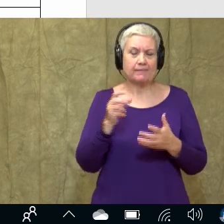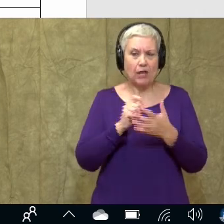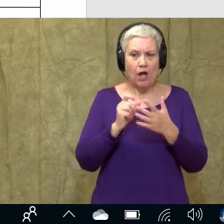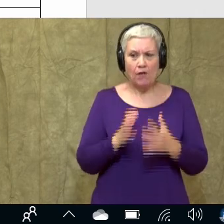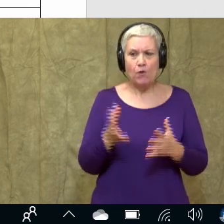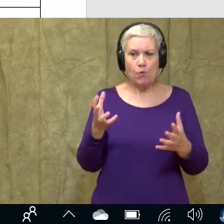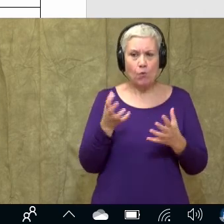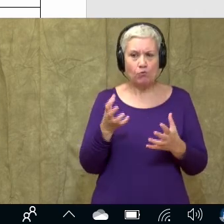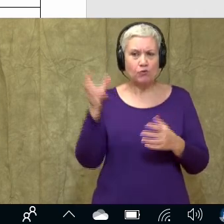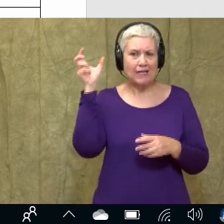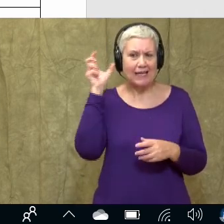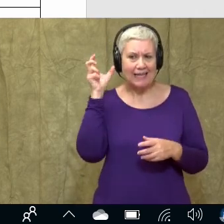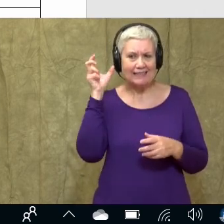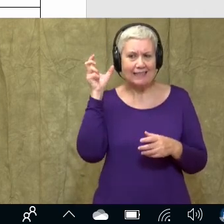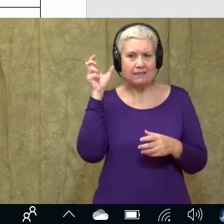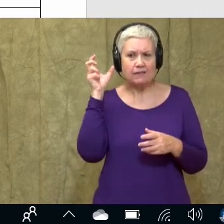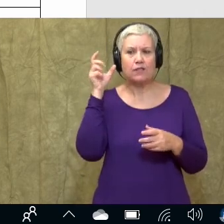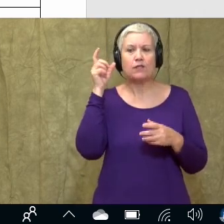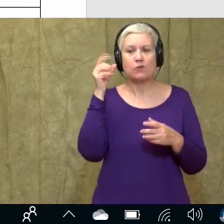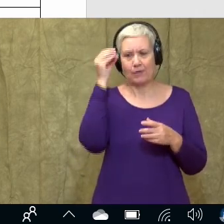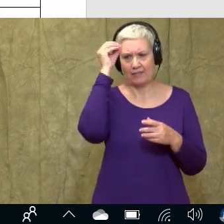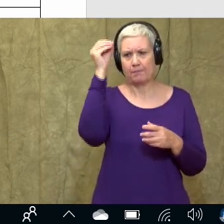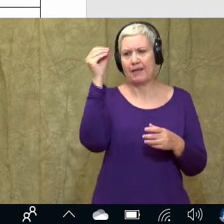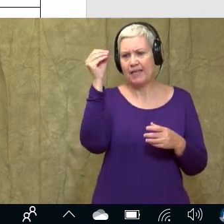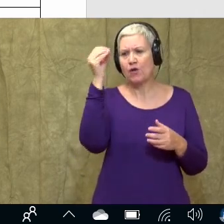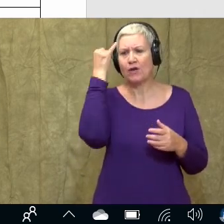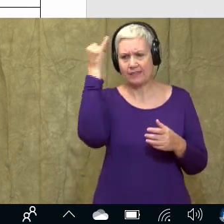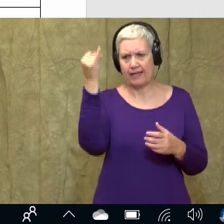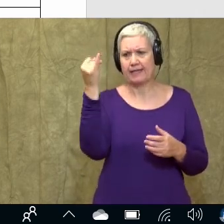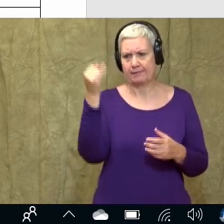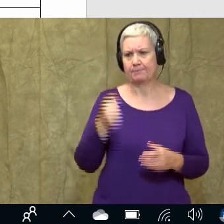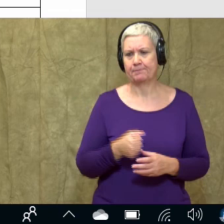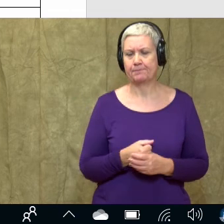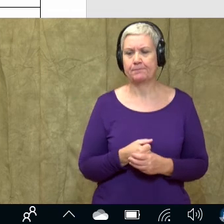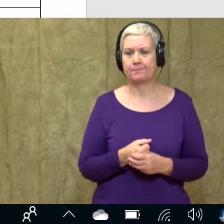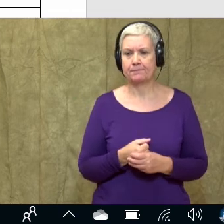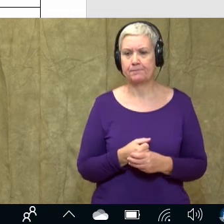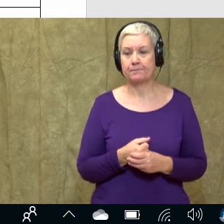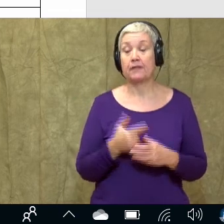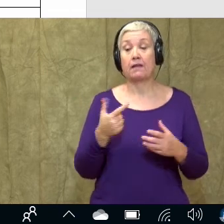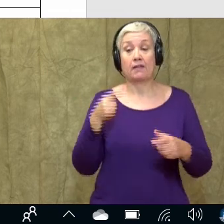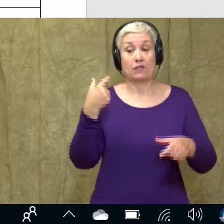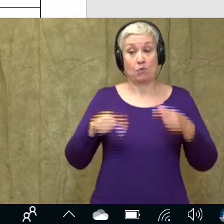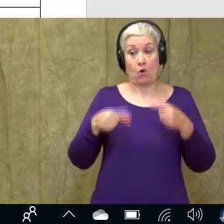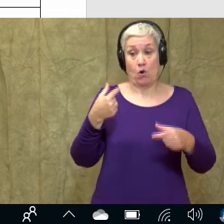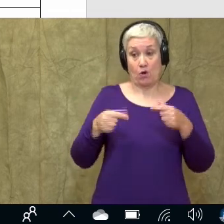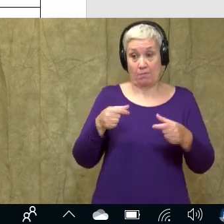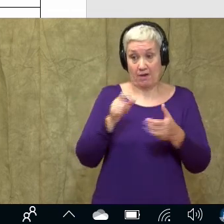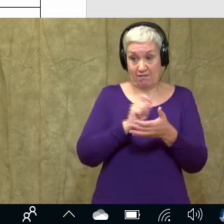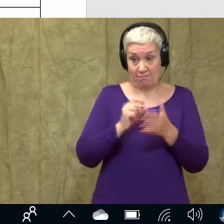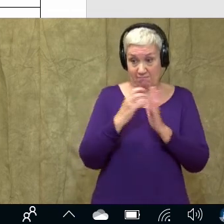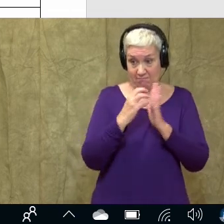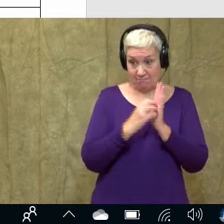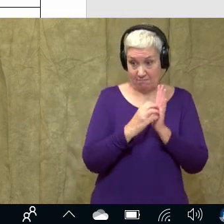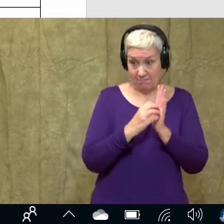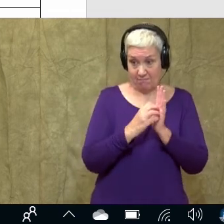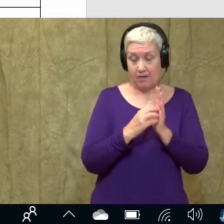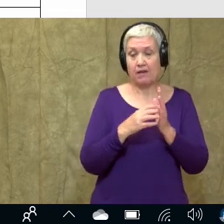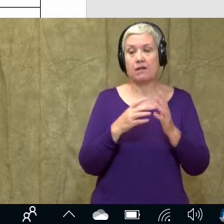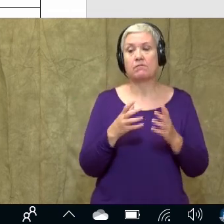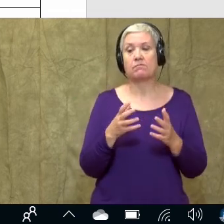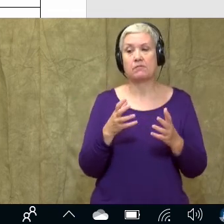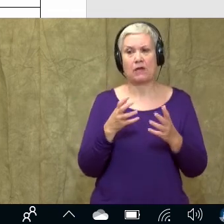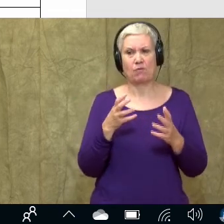have to say. That's what, if a writer is writing an argumentative or a persuasive text, they want you to